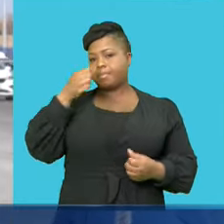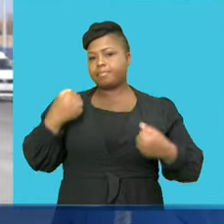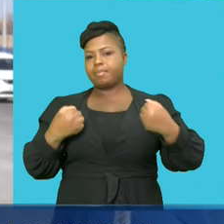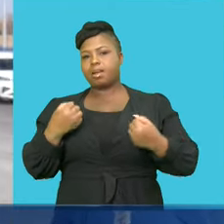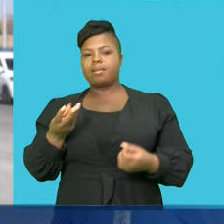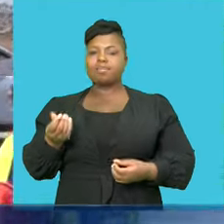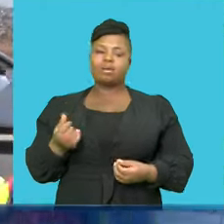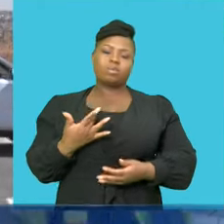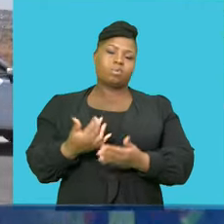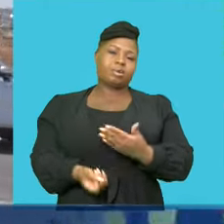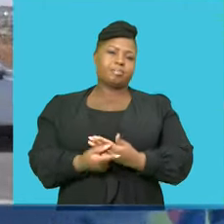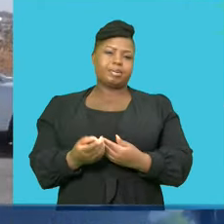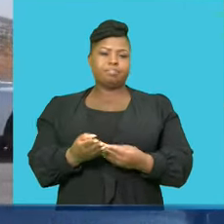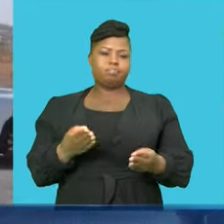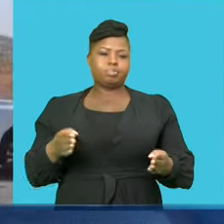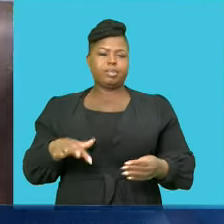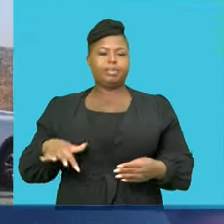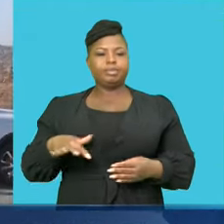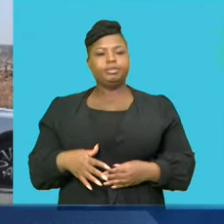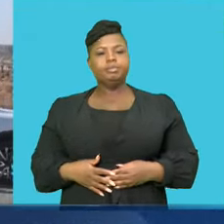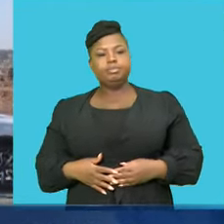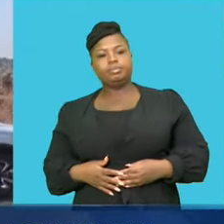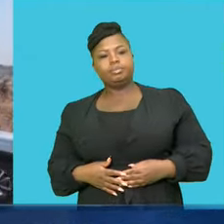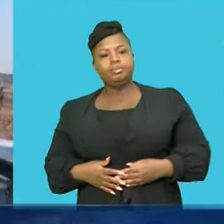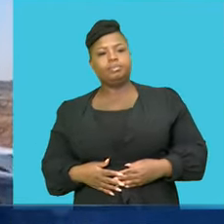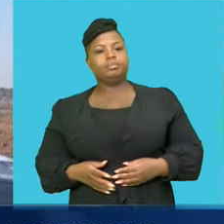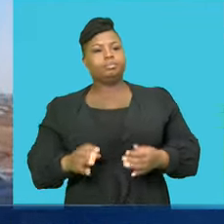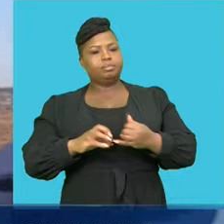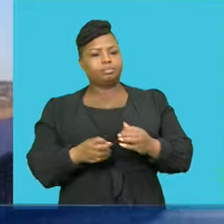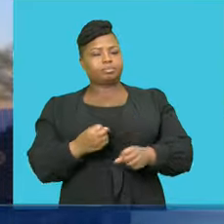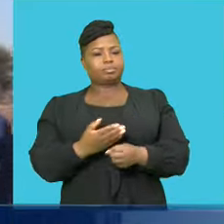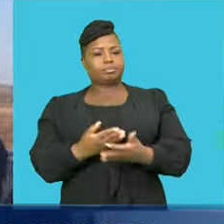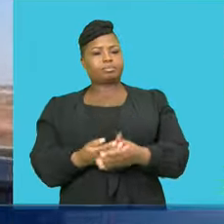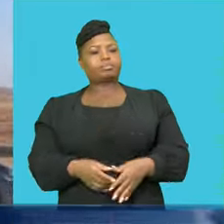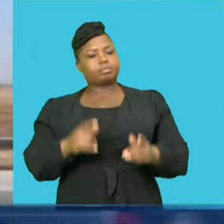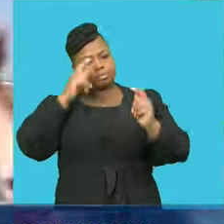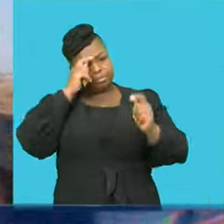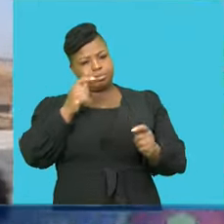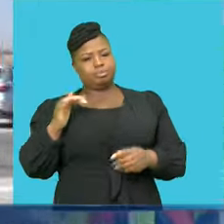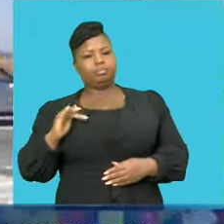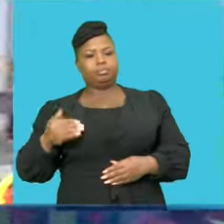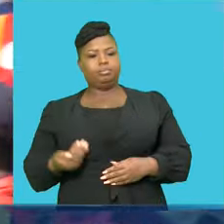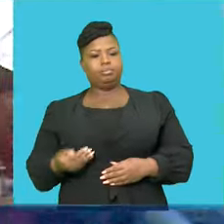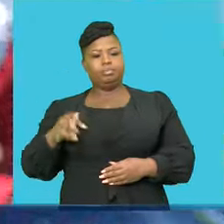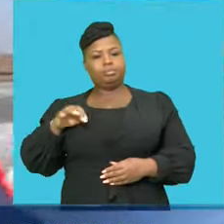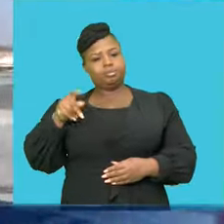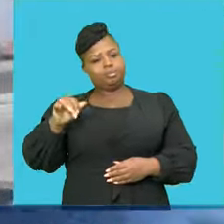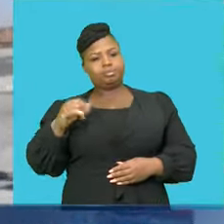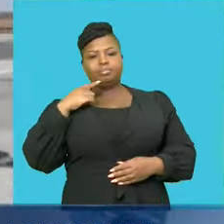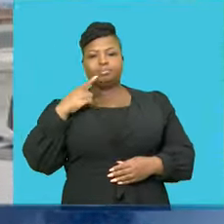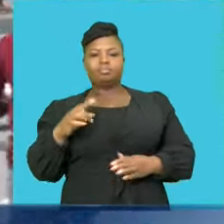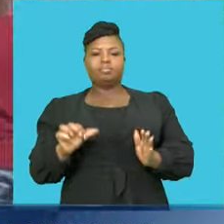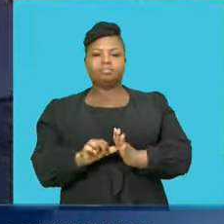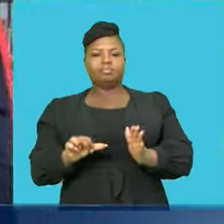they happen within the city. Kwiinzame zokulwela ukuqatshelwa nokunika iwonga kumanina, lo kaMukasi uthi